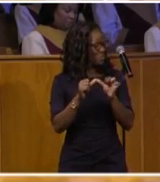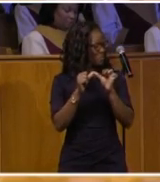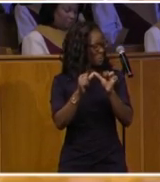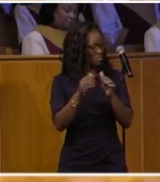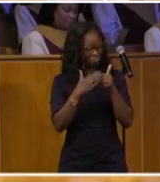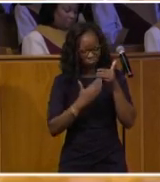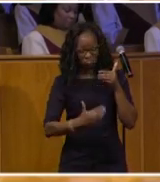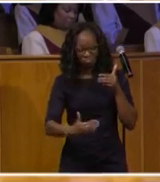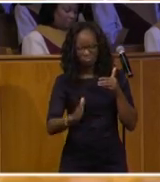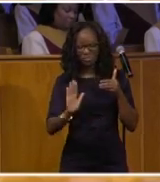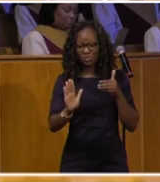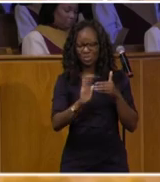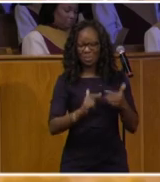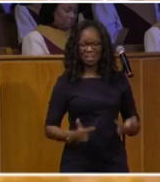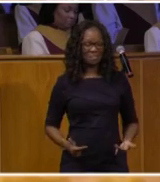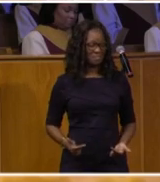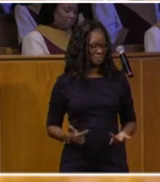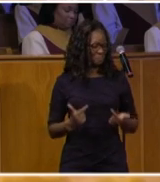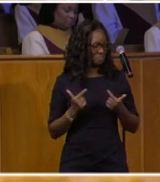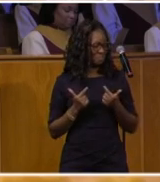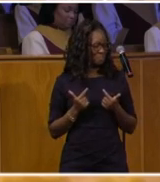your life.